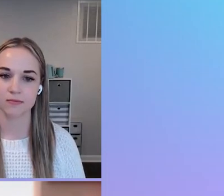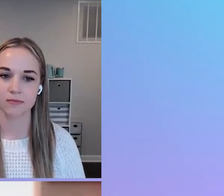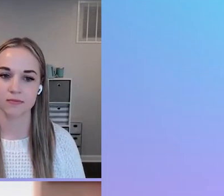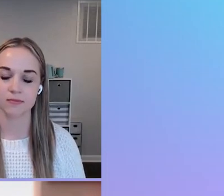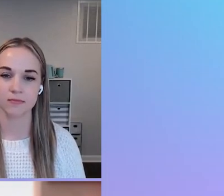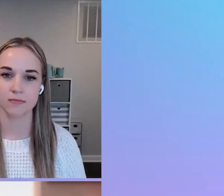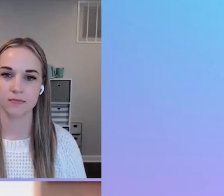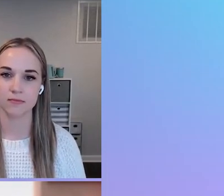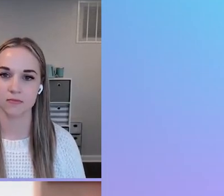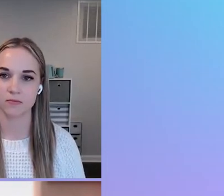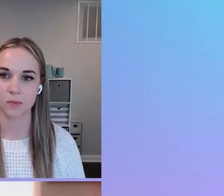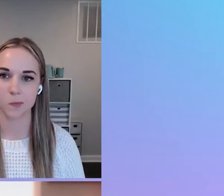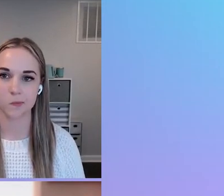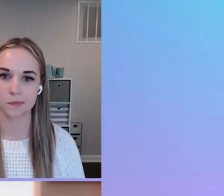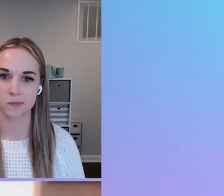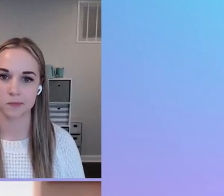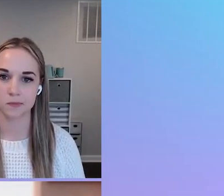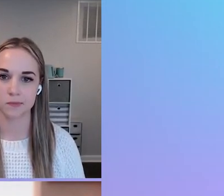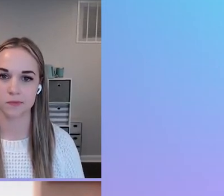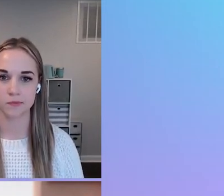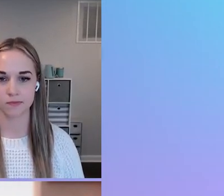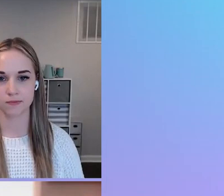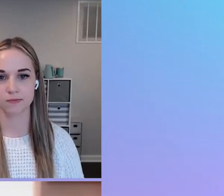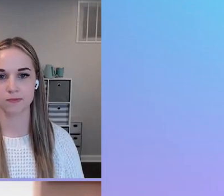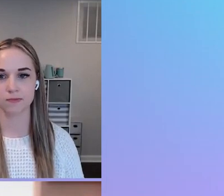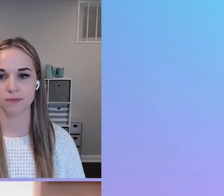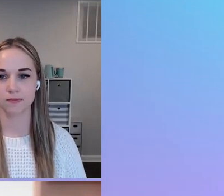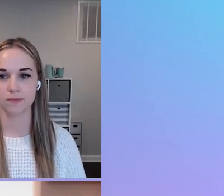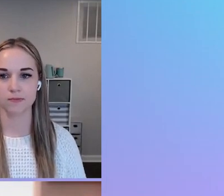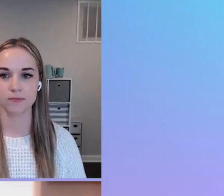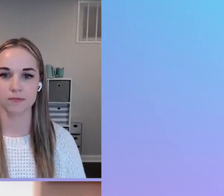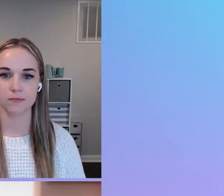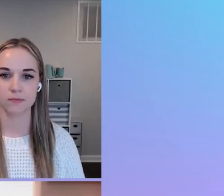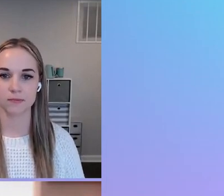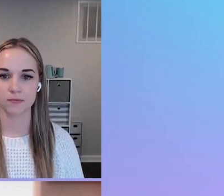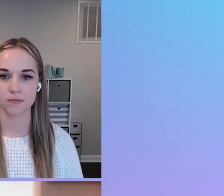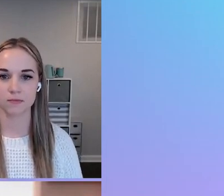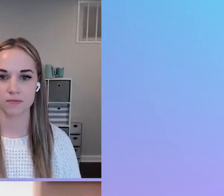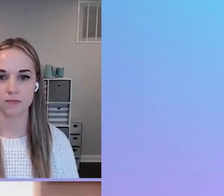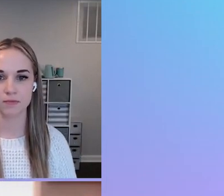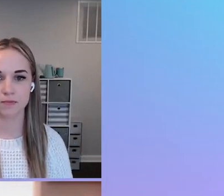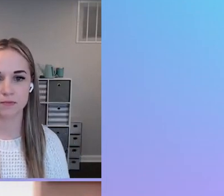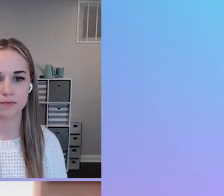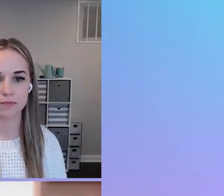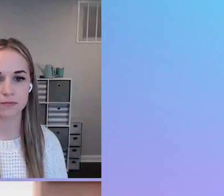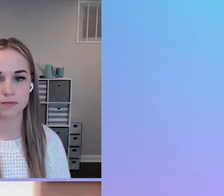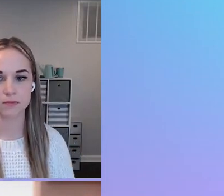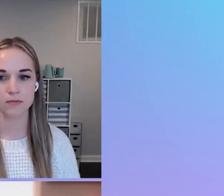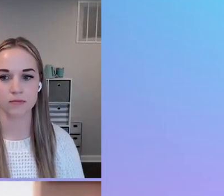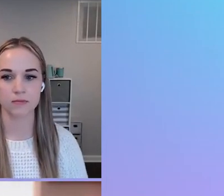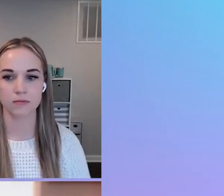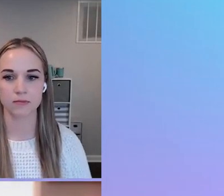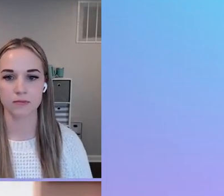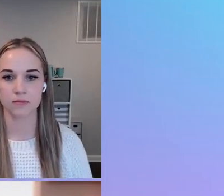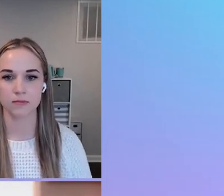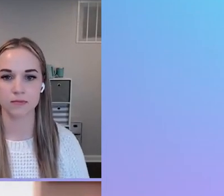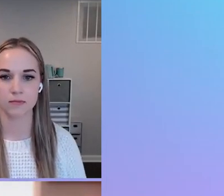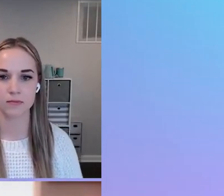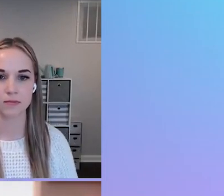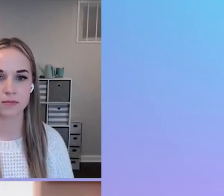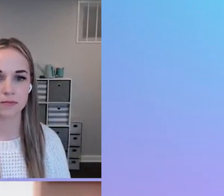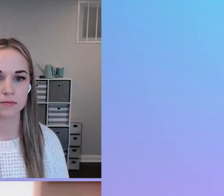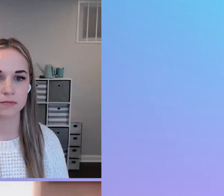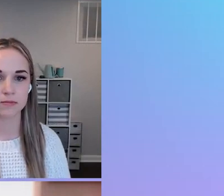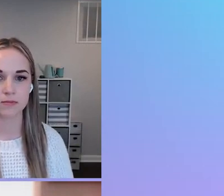the accessibility experiences in those user research studies. And that's a way to kind of make those connections. And